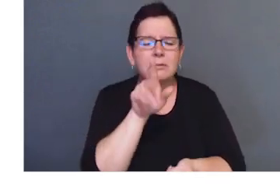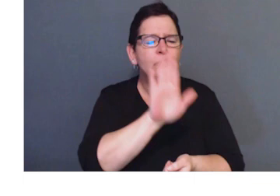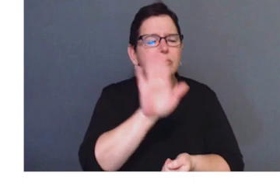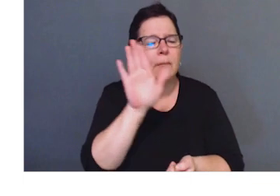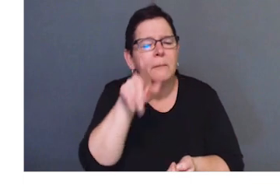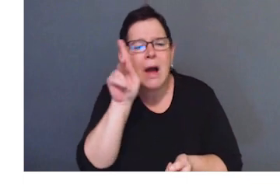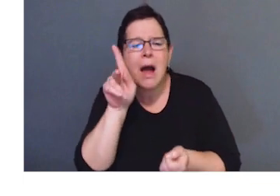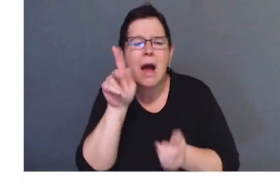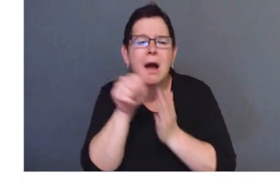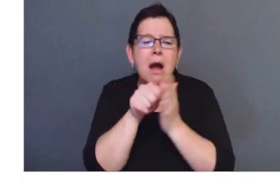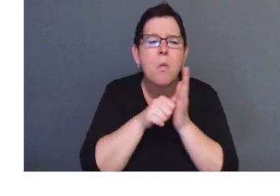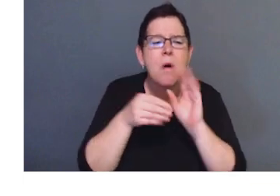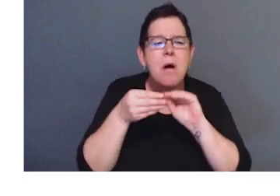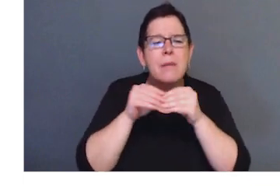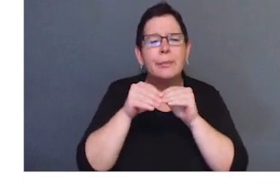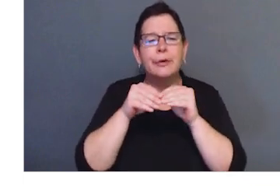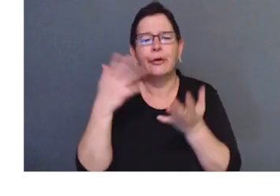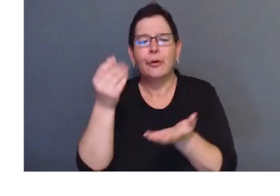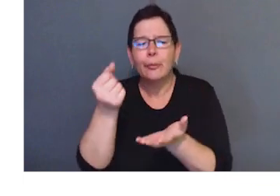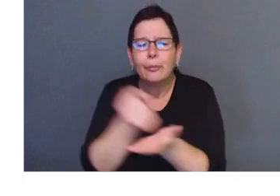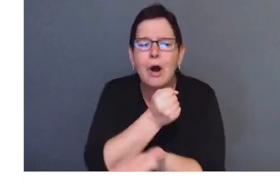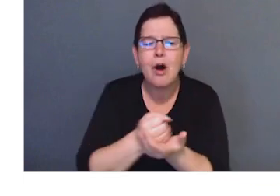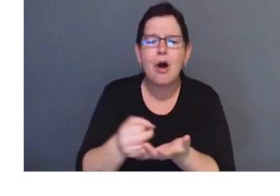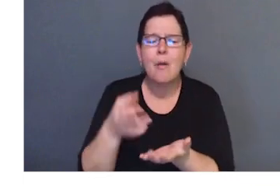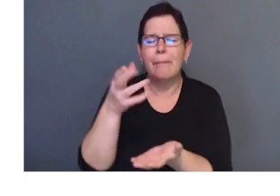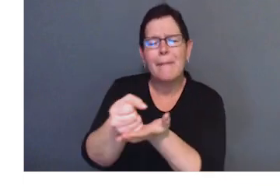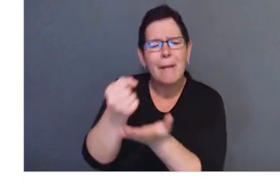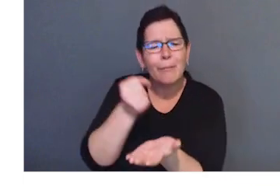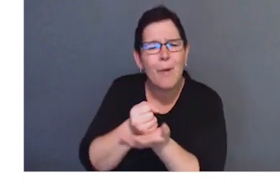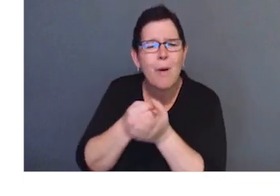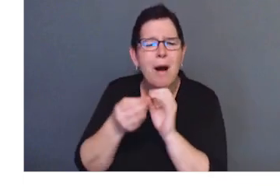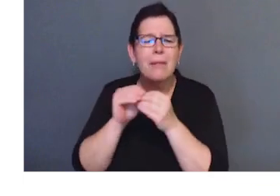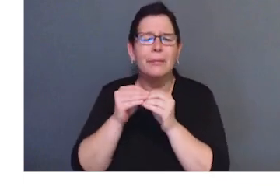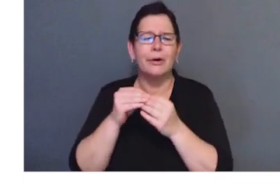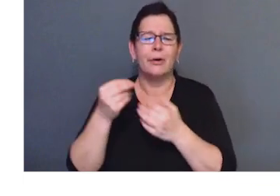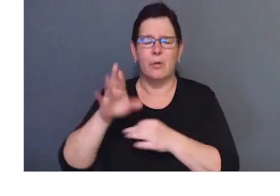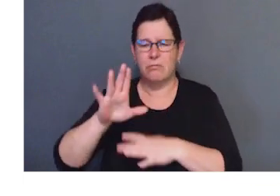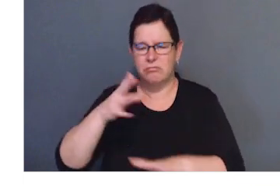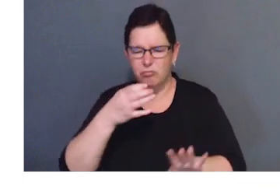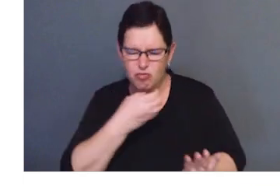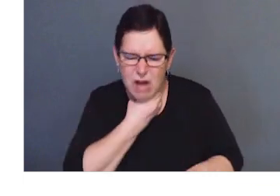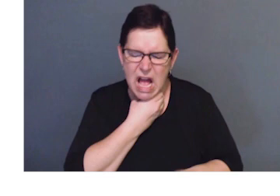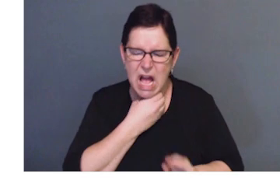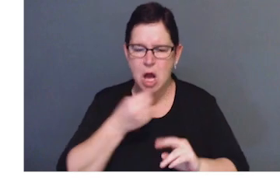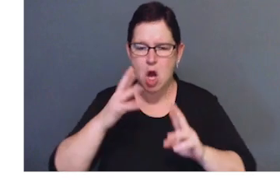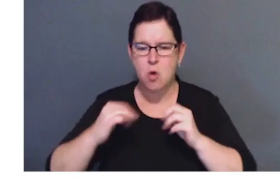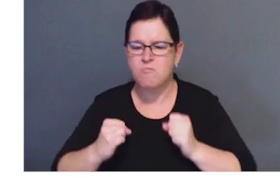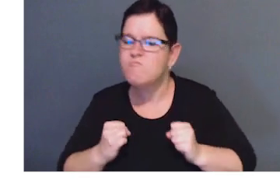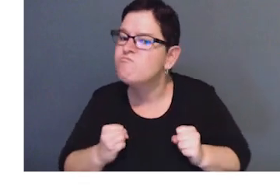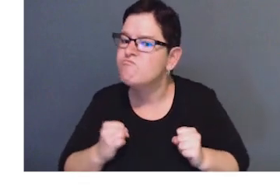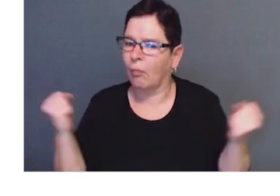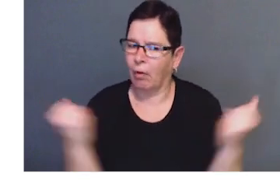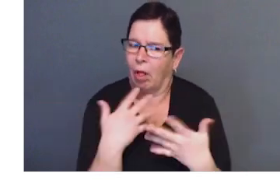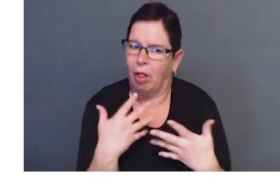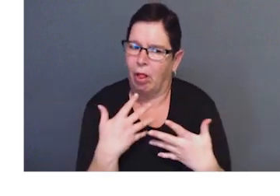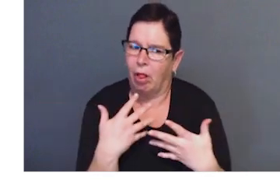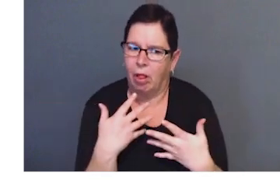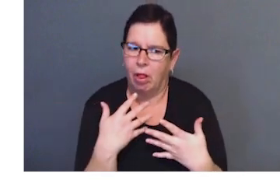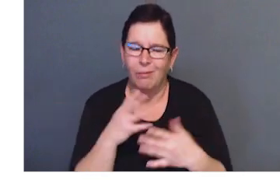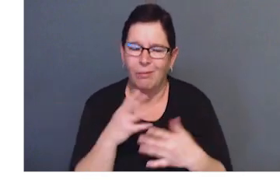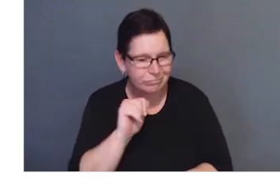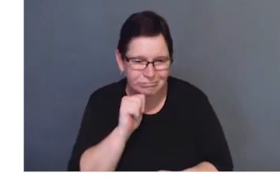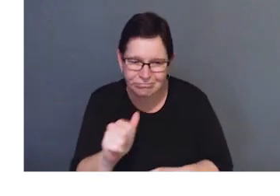threats or intimidation tactics. Scammers often attempt to imitate the CRA to try to steal your